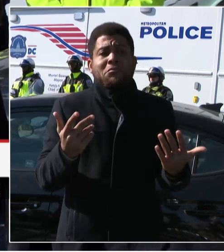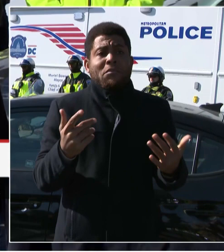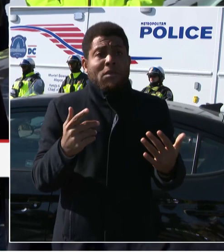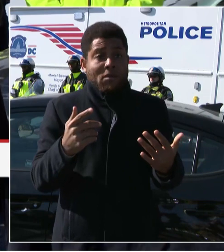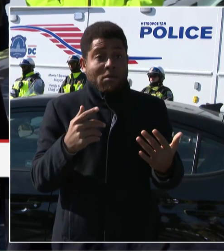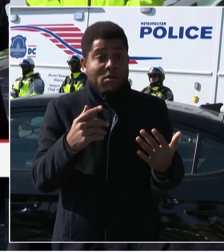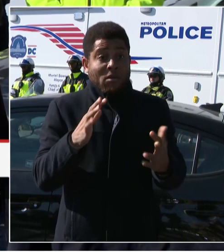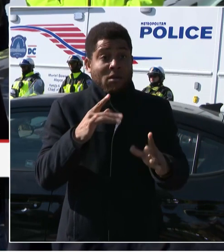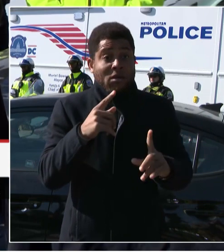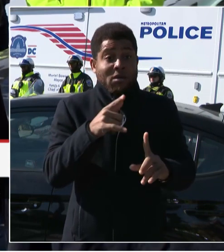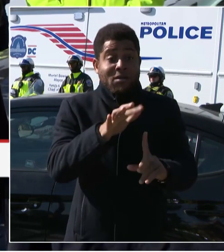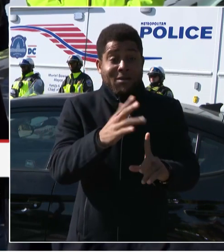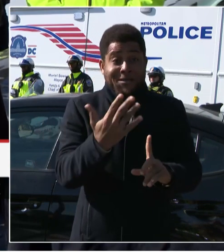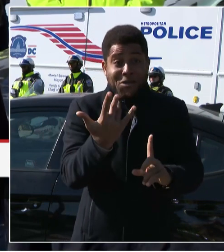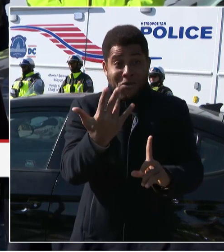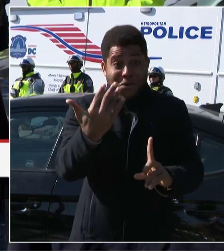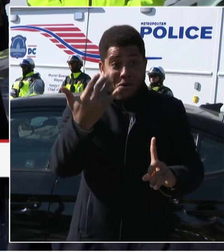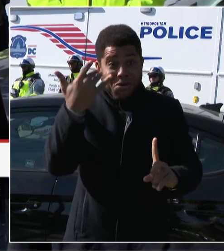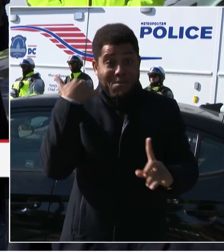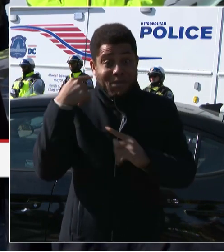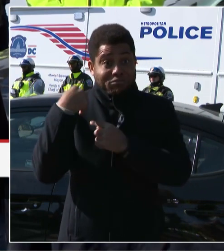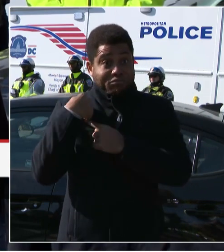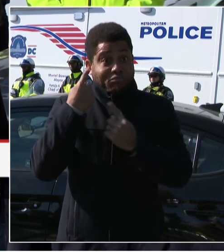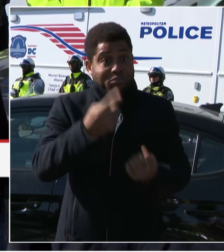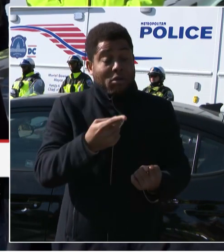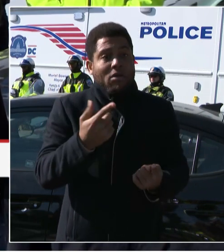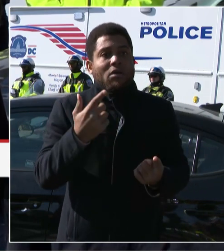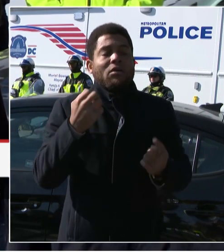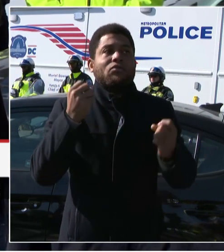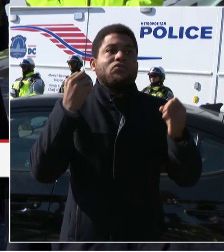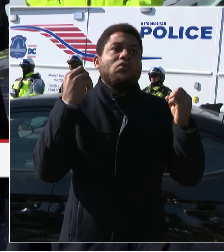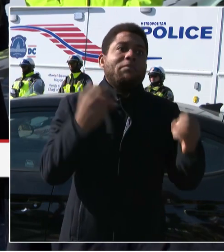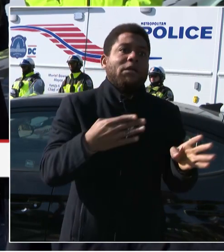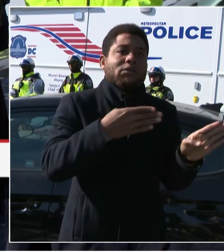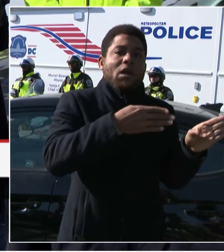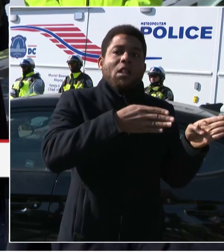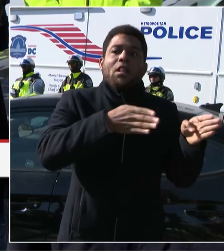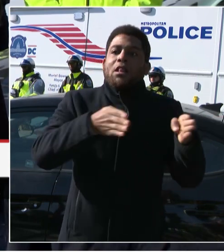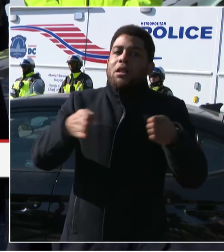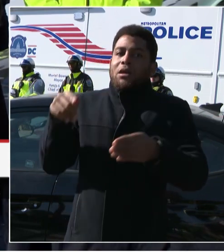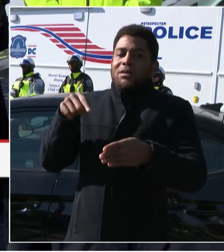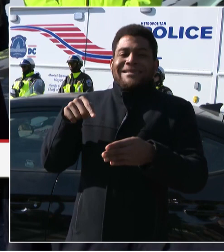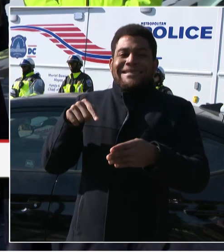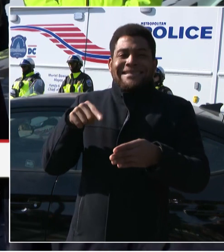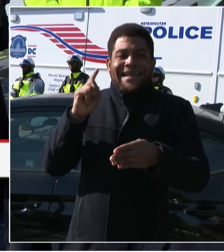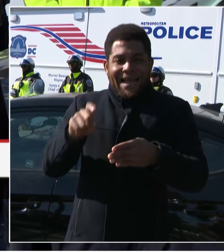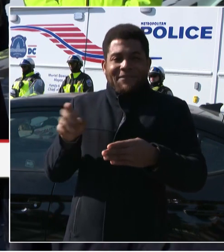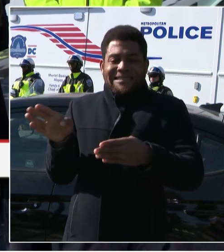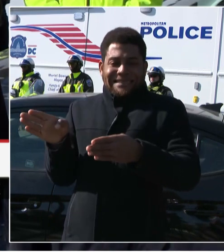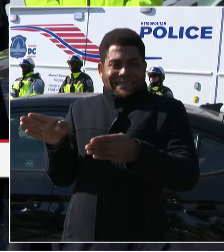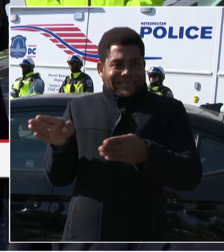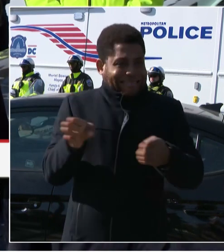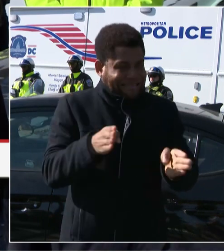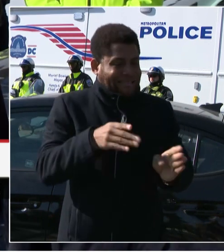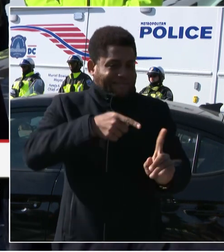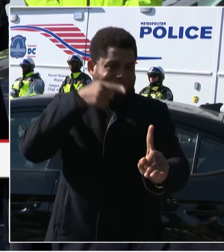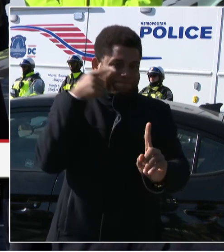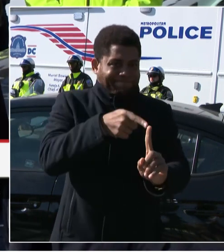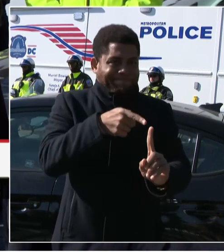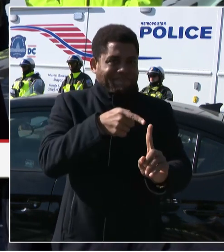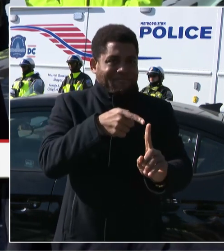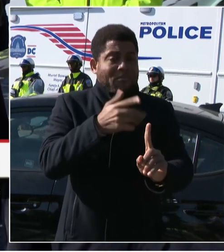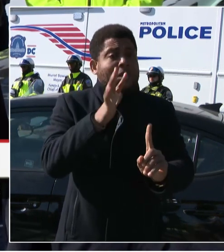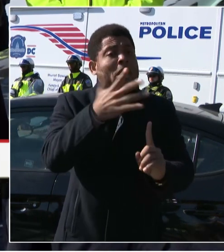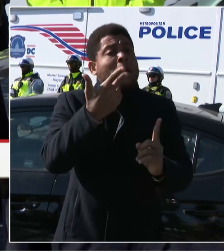far in the other direction. And while those reforms were well-intentioned, they are producing